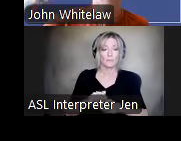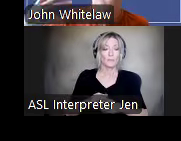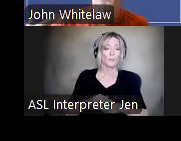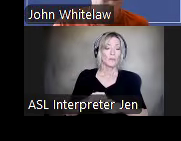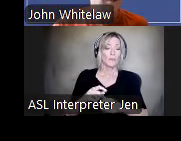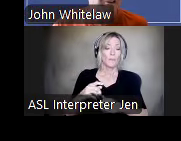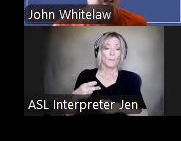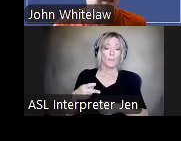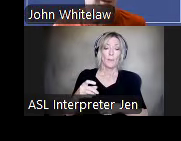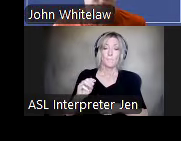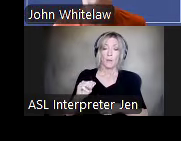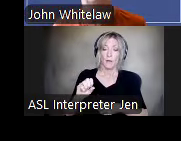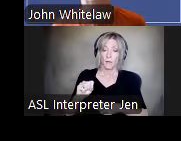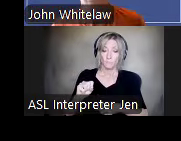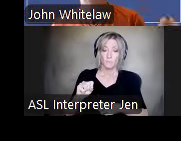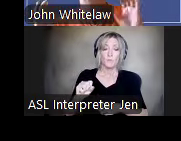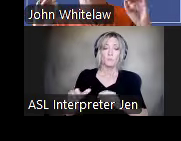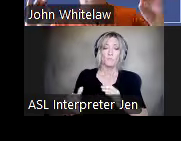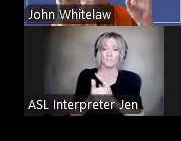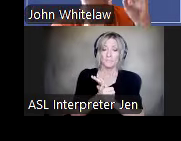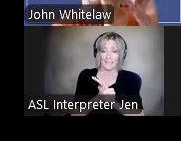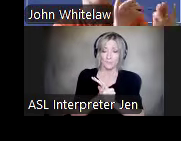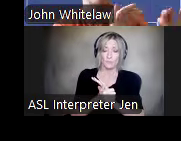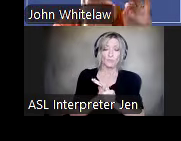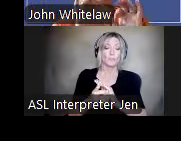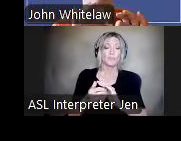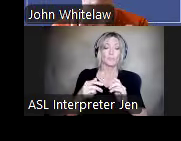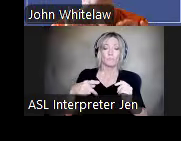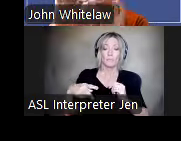the POMs or cite to the POMs. The POMs,